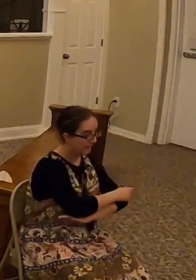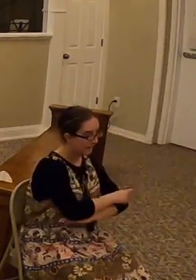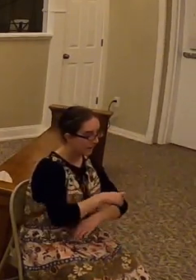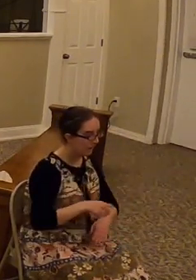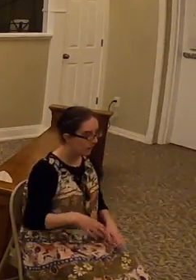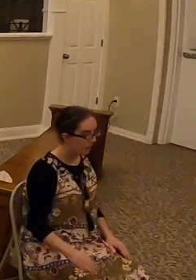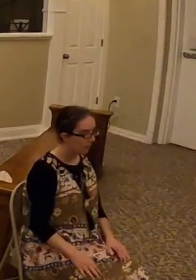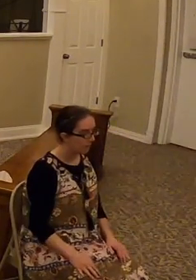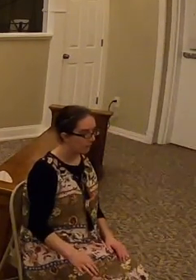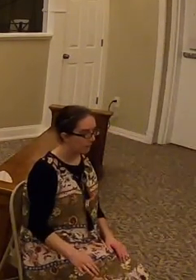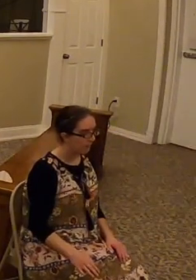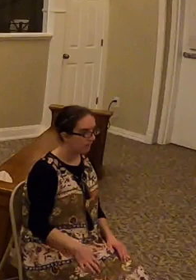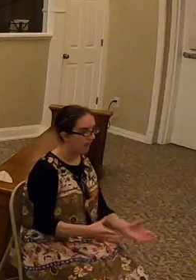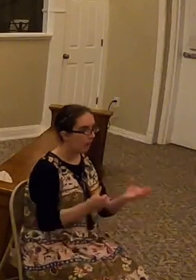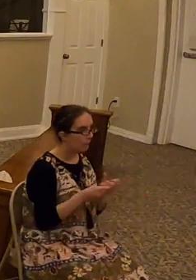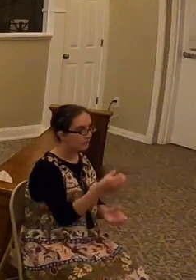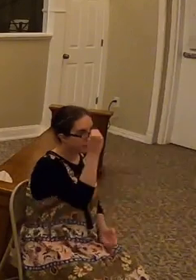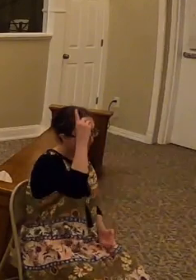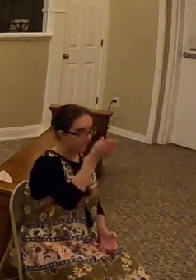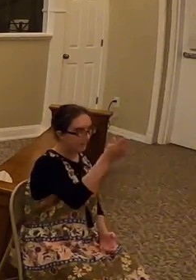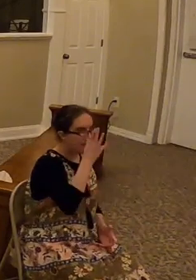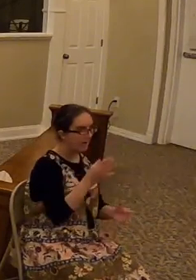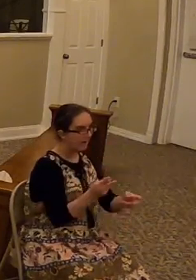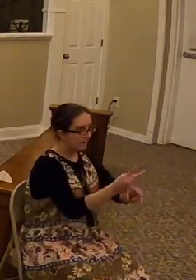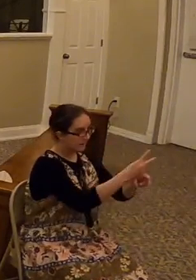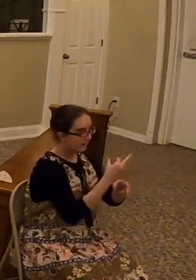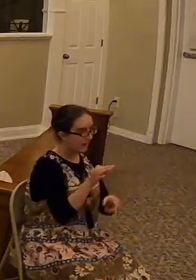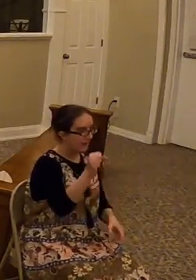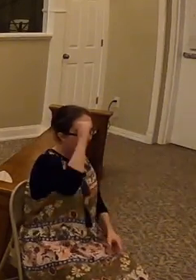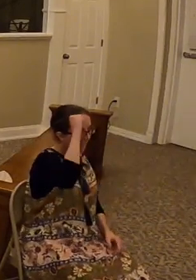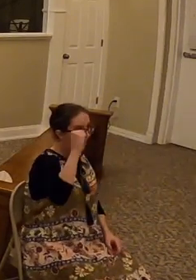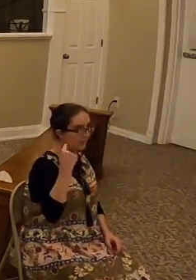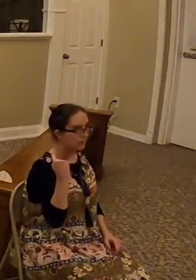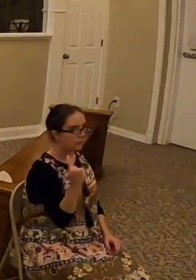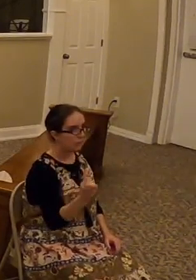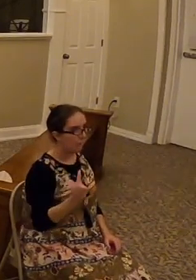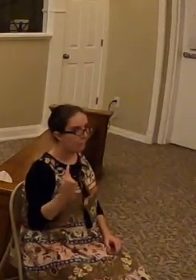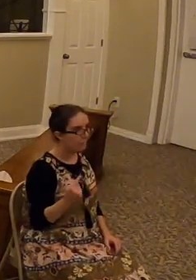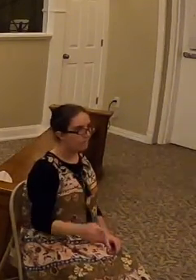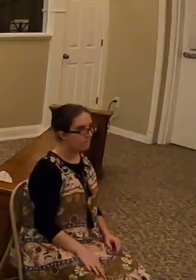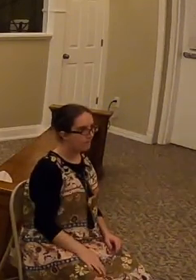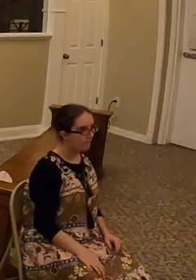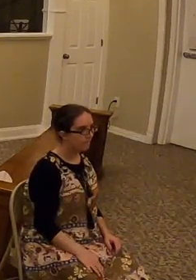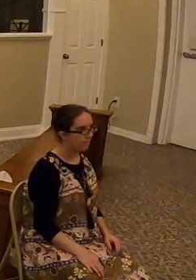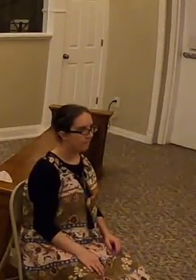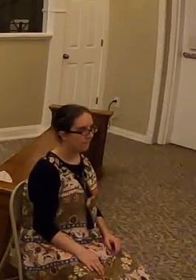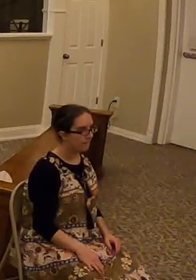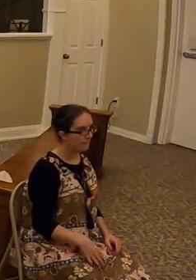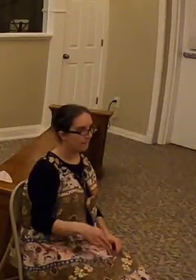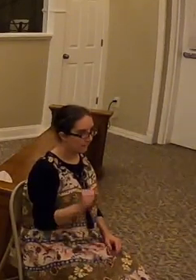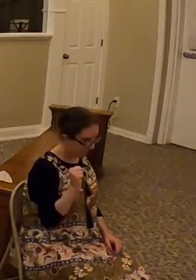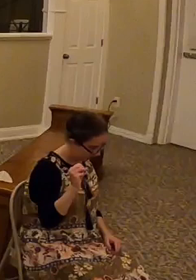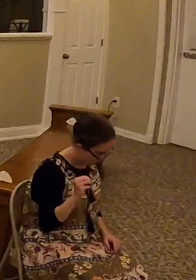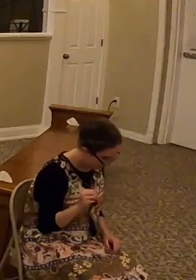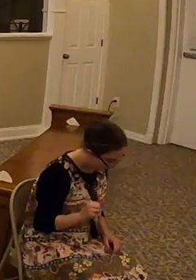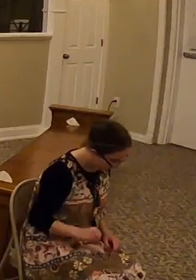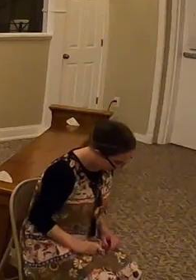days. Hallelujah. I want you to understand, God takes care of his own. Amen? Hallelujah. Now, all right,